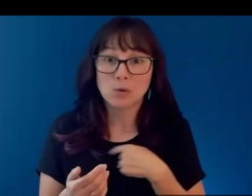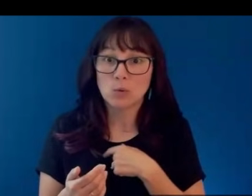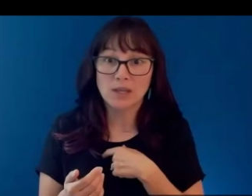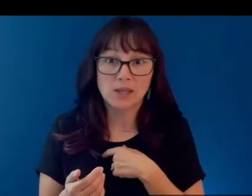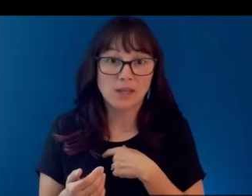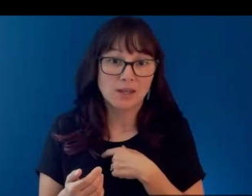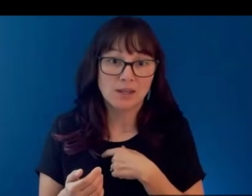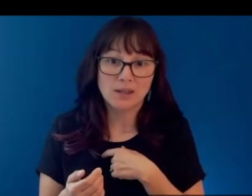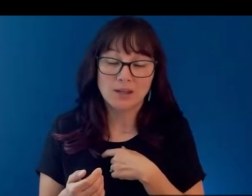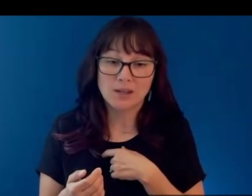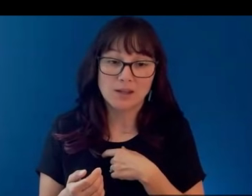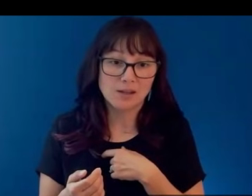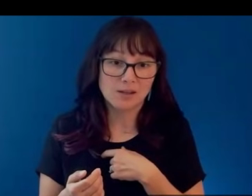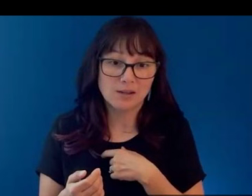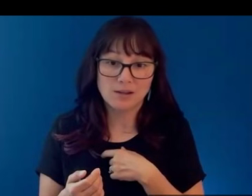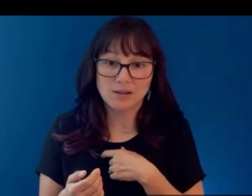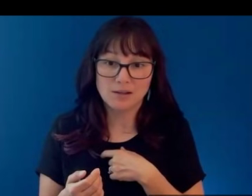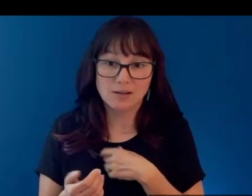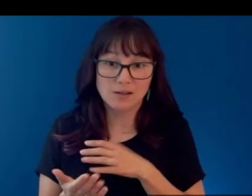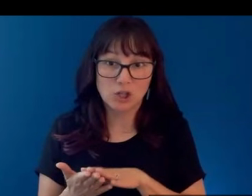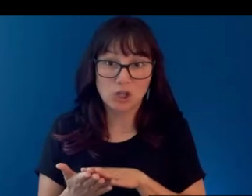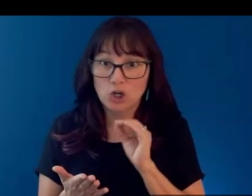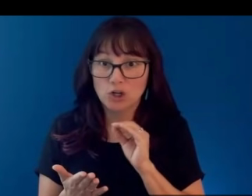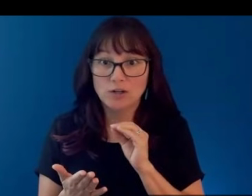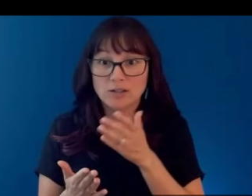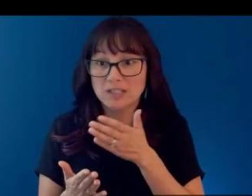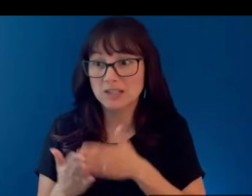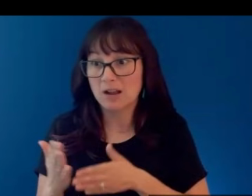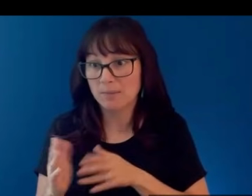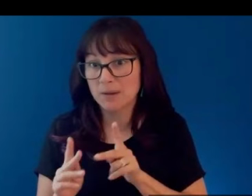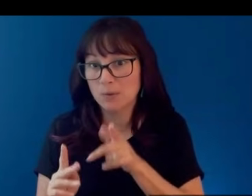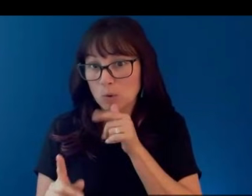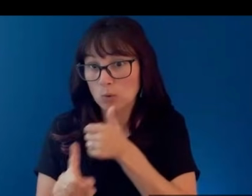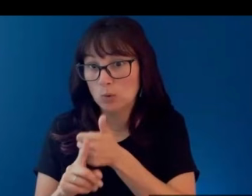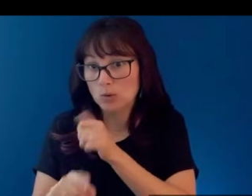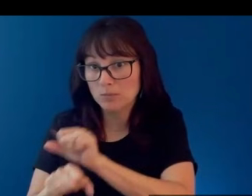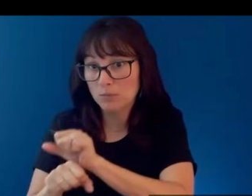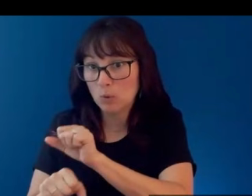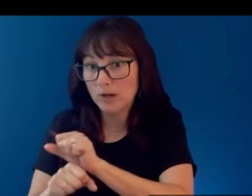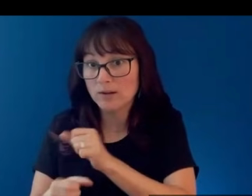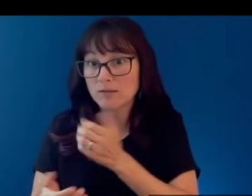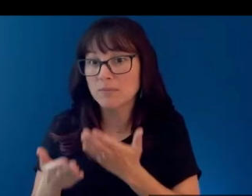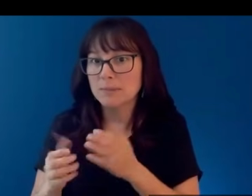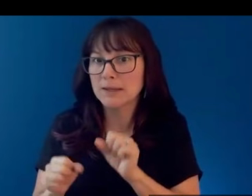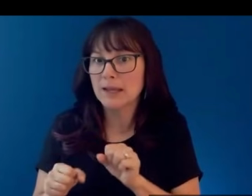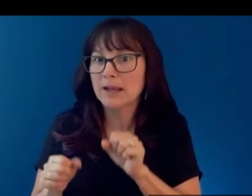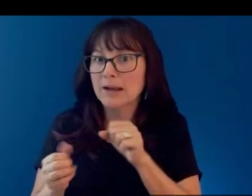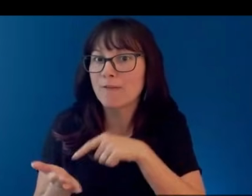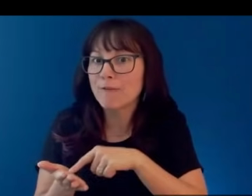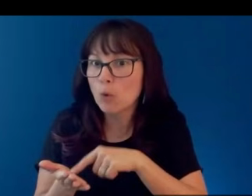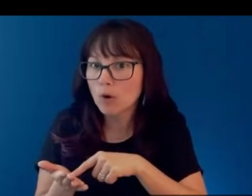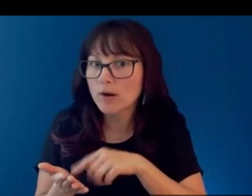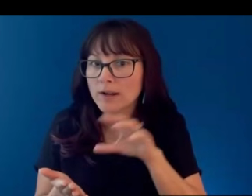some of our self-employed people might be able to afford care under